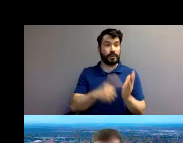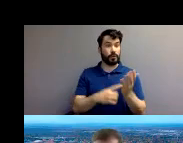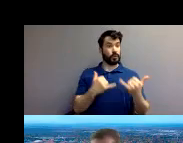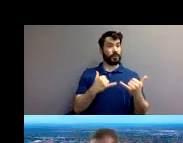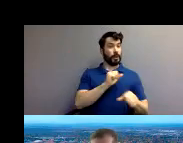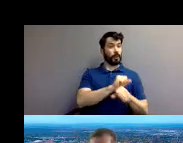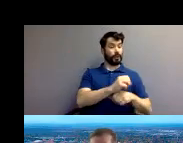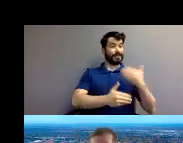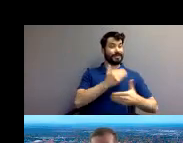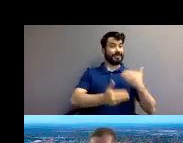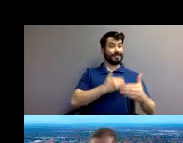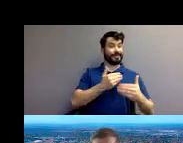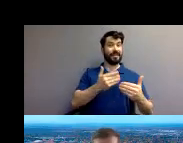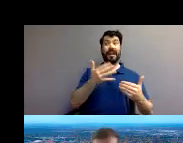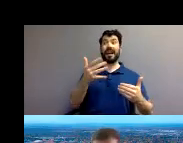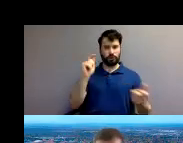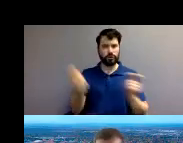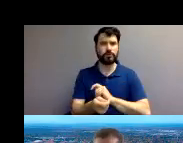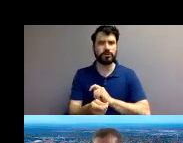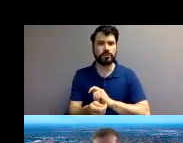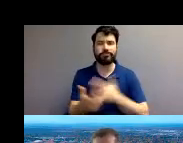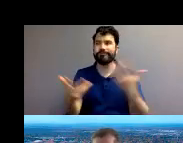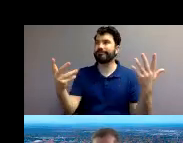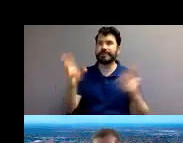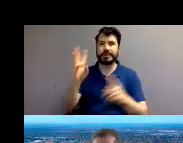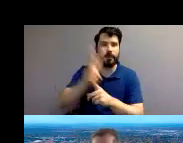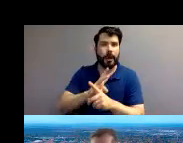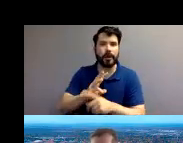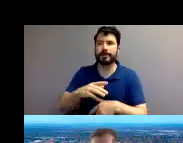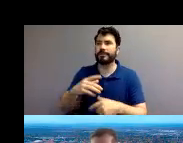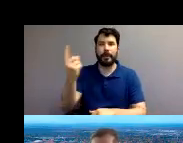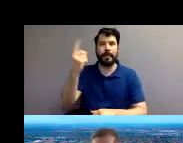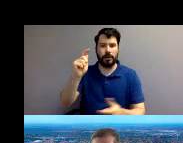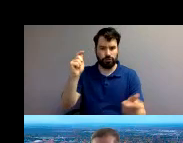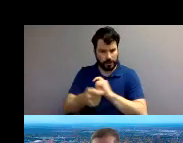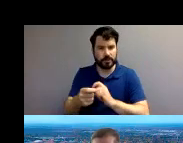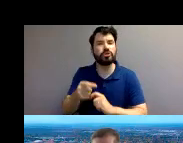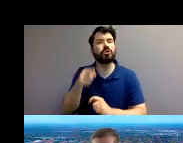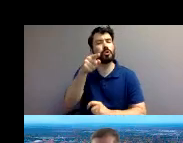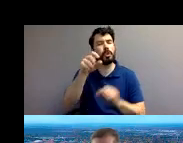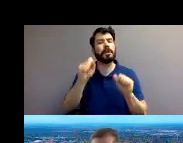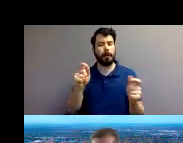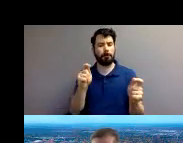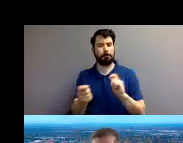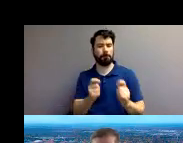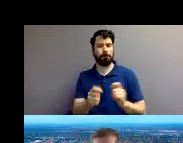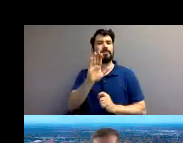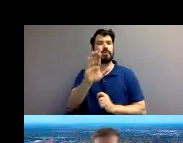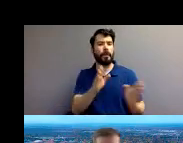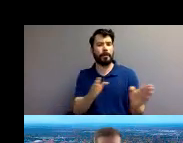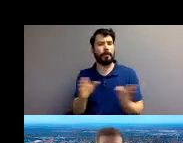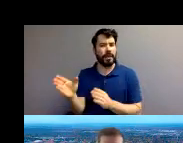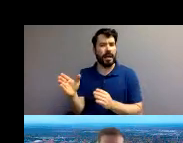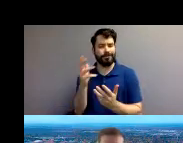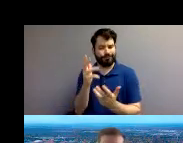change in a few months or even halfway through the year. And there'll be opportunity to modify those plans and make adjustments as